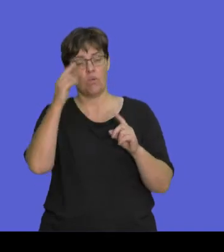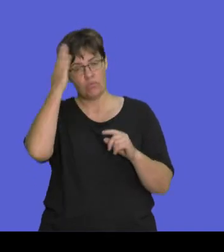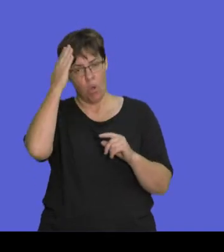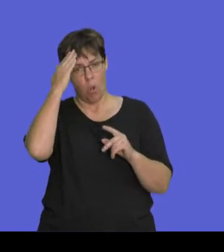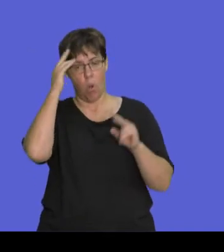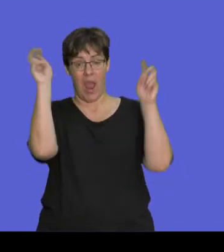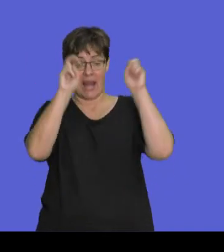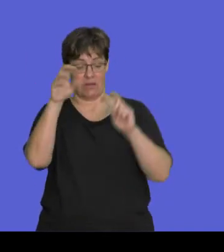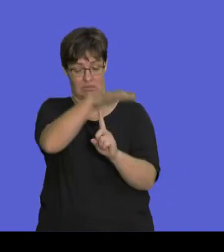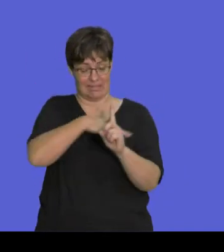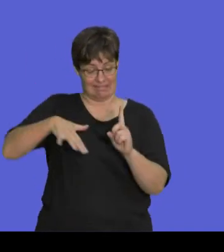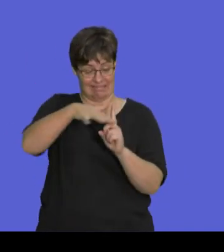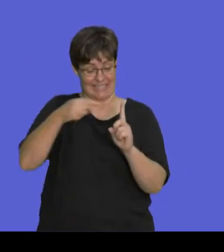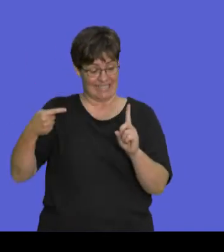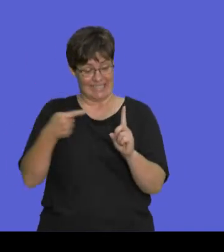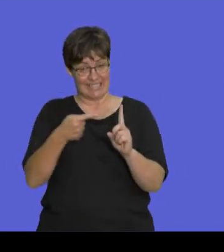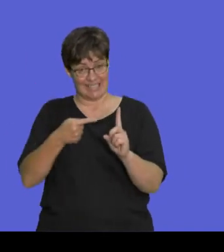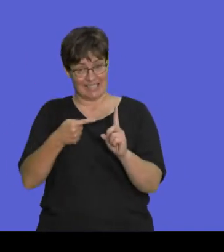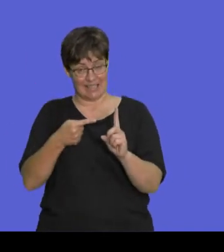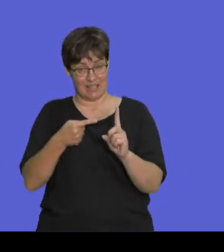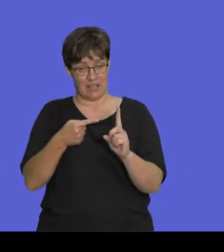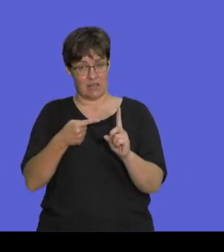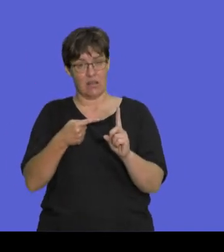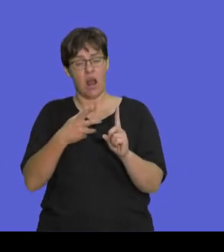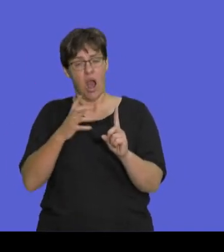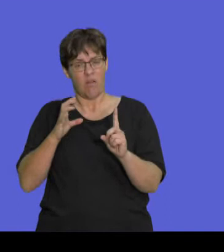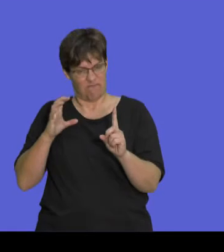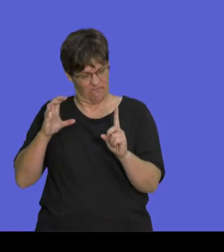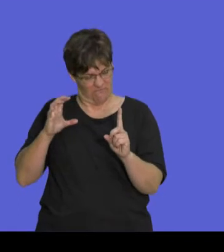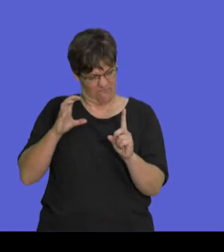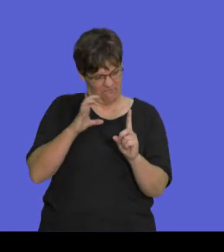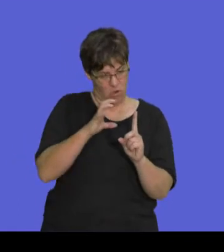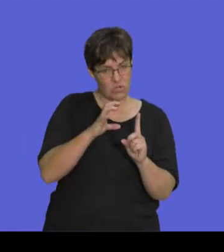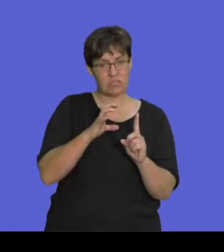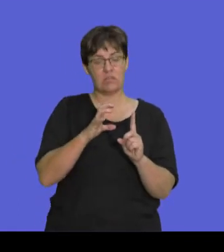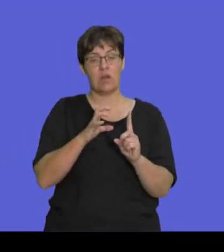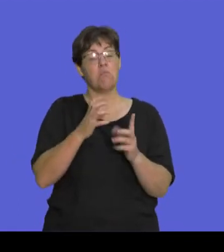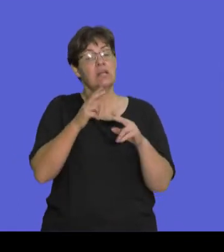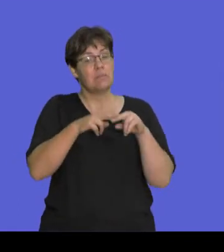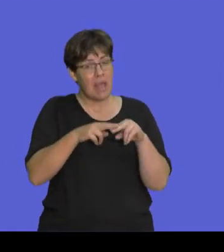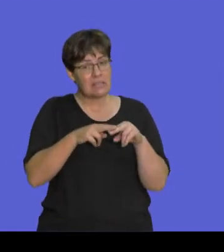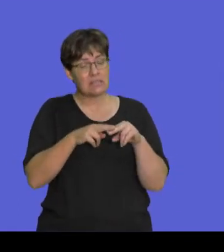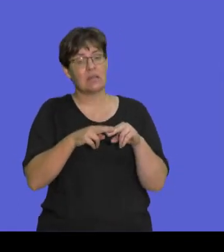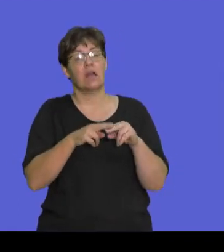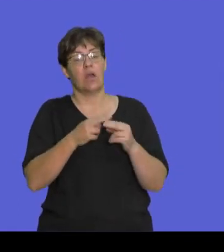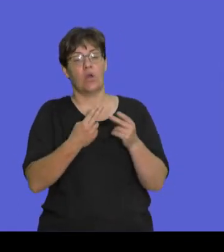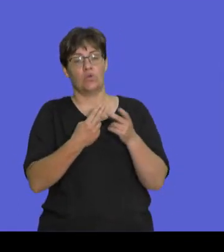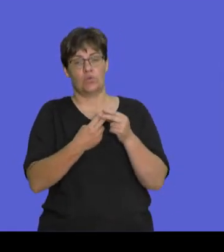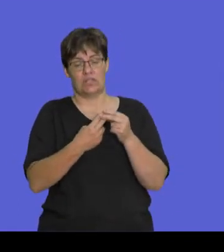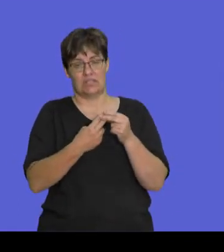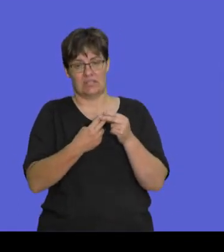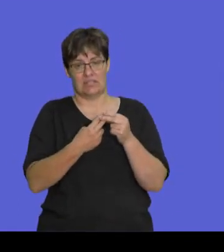is actually force experienced per unit positive charge. So the force is in newtons,